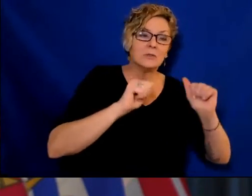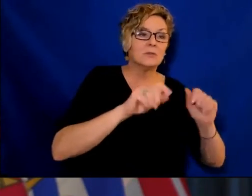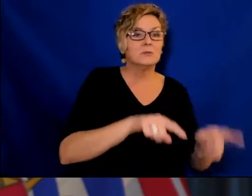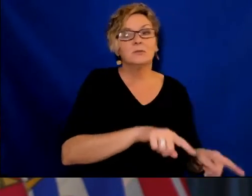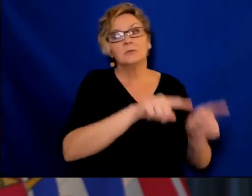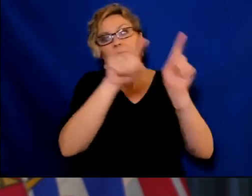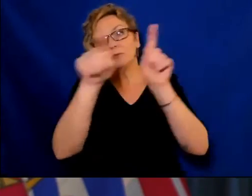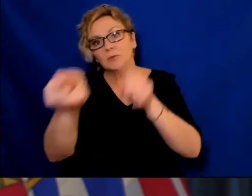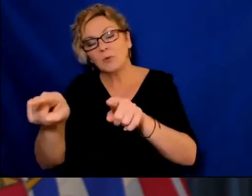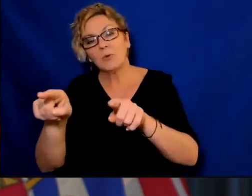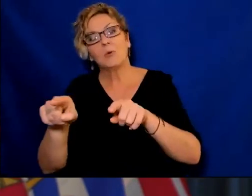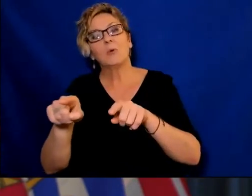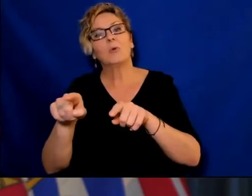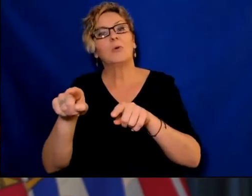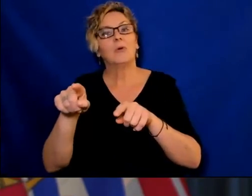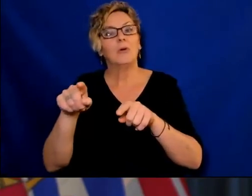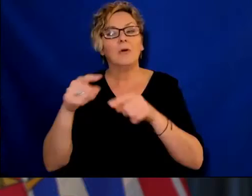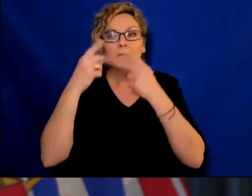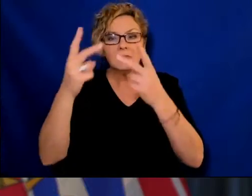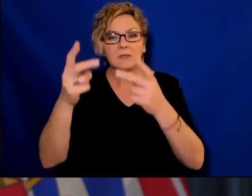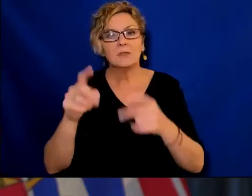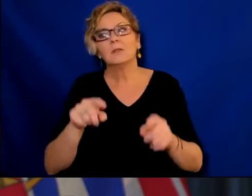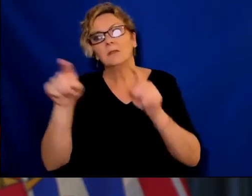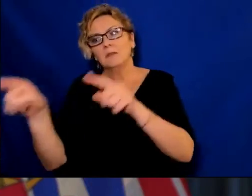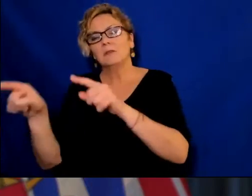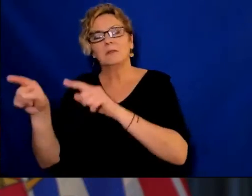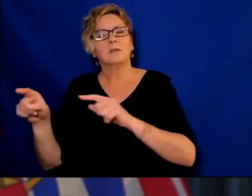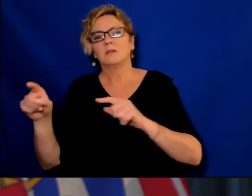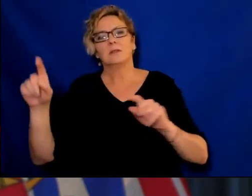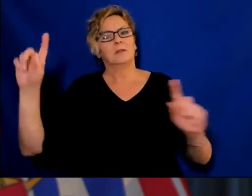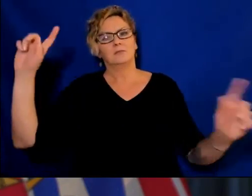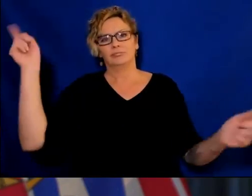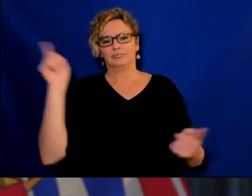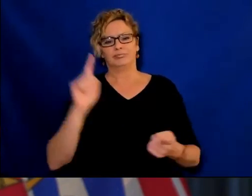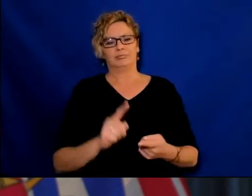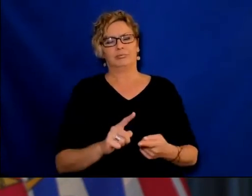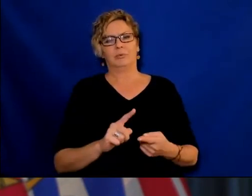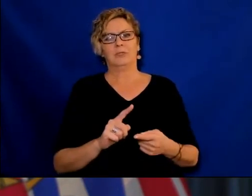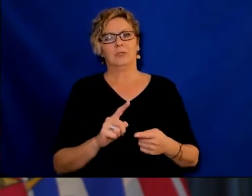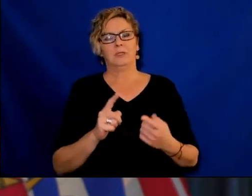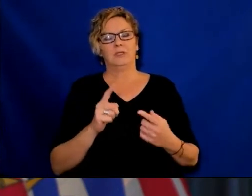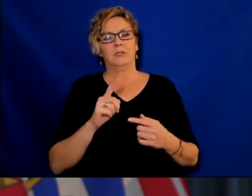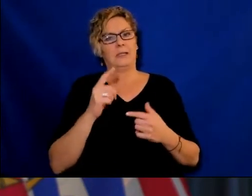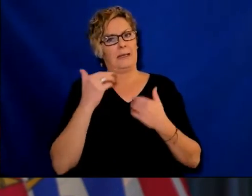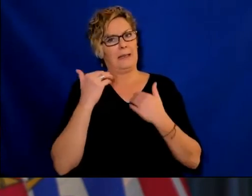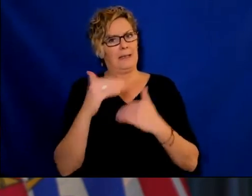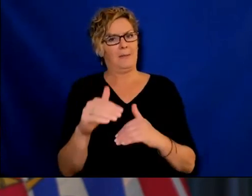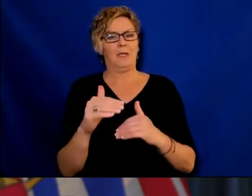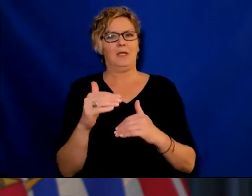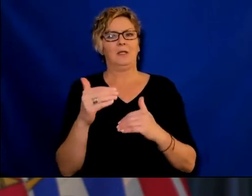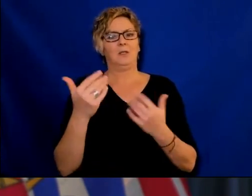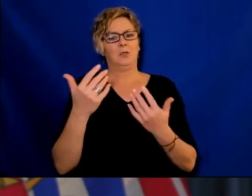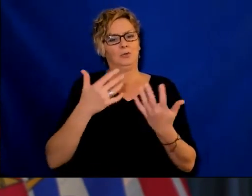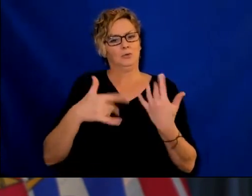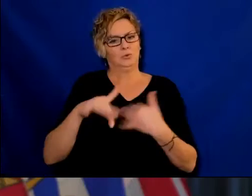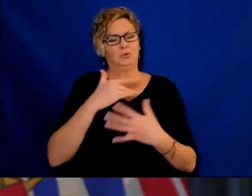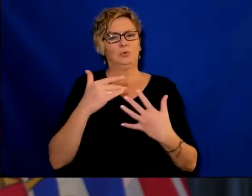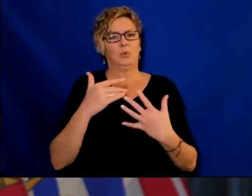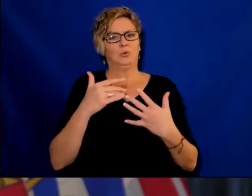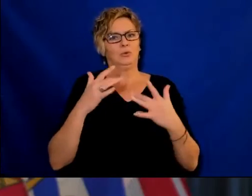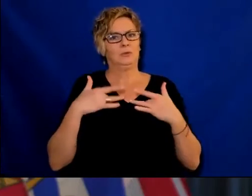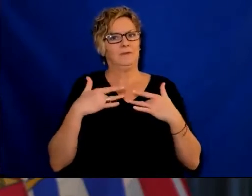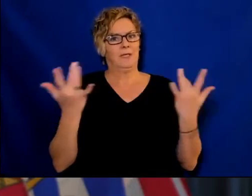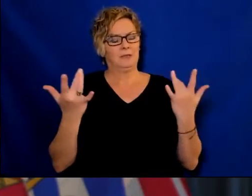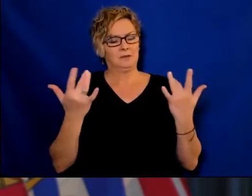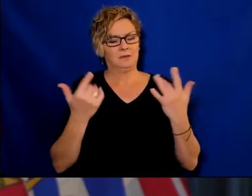needing to refocus our social interactions so we can keep those really important things in our community, like our surgery restart,